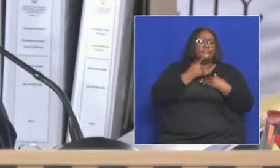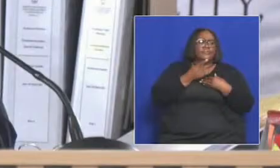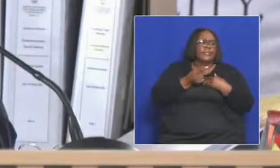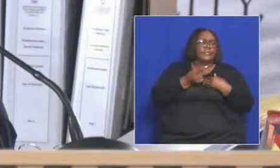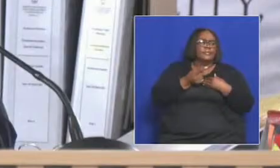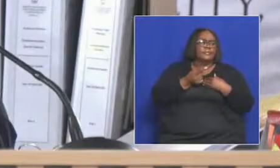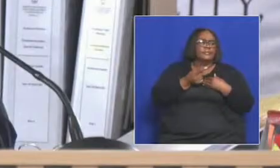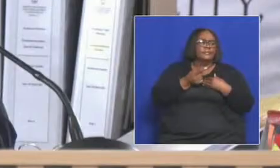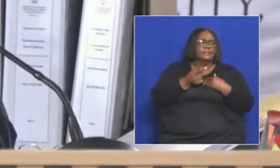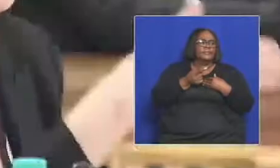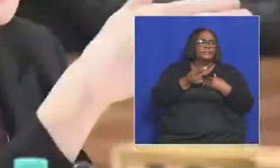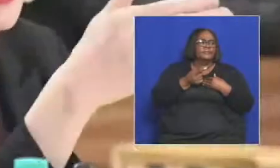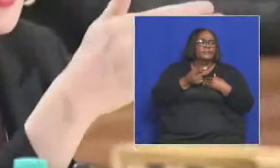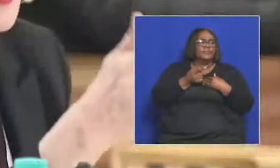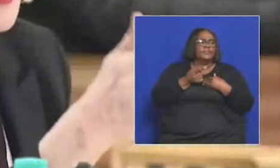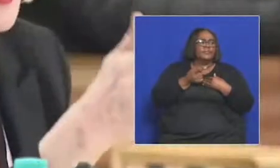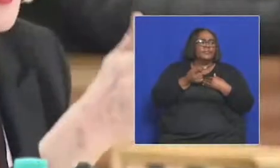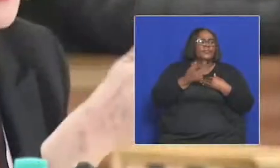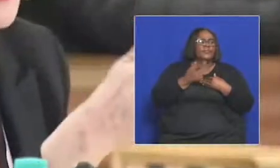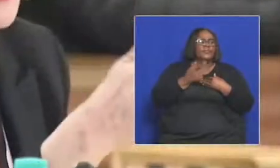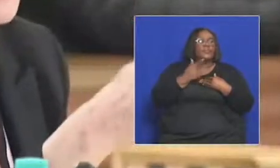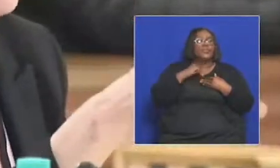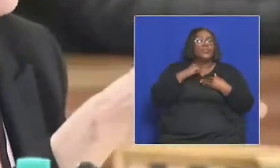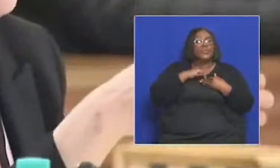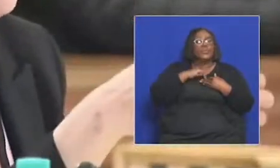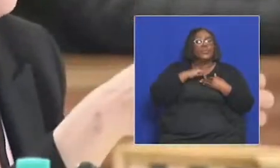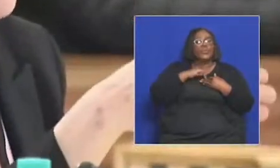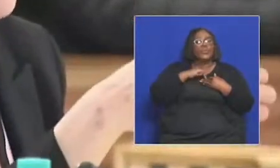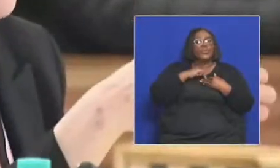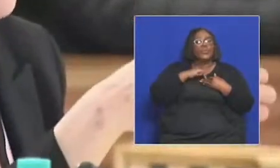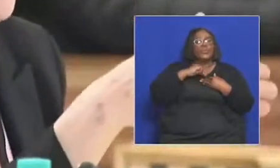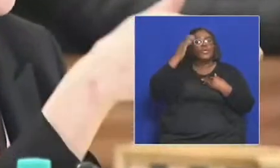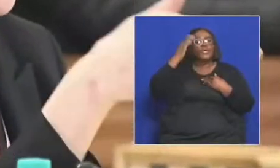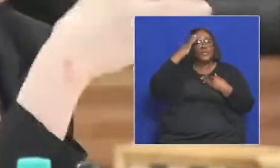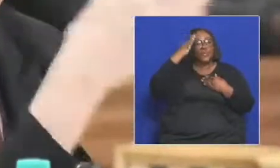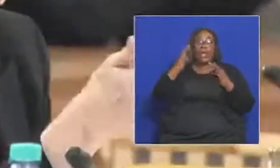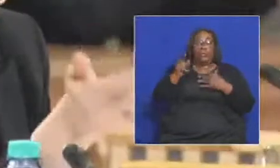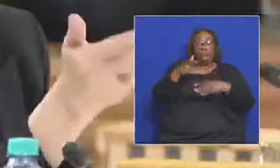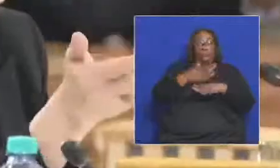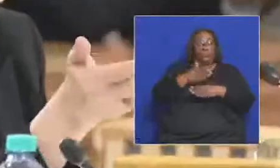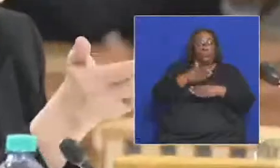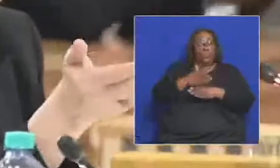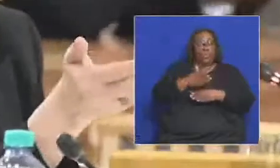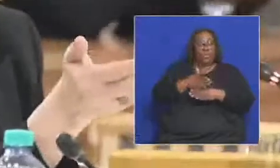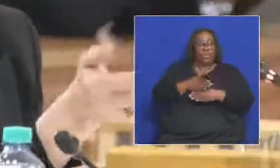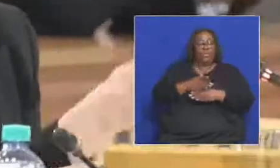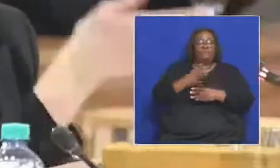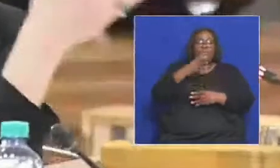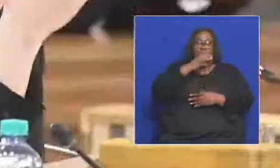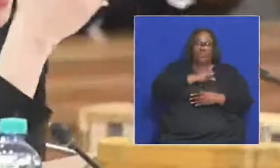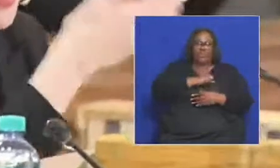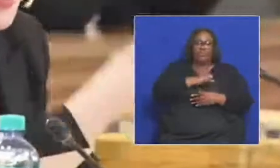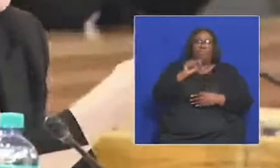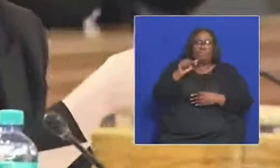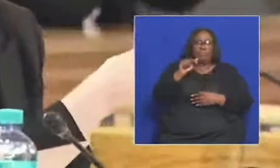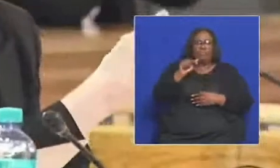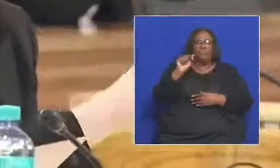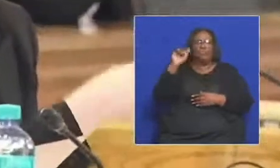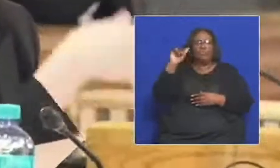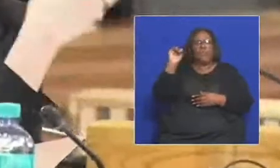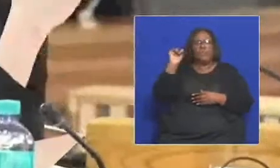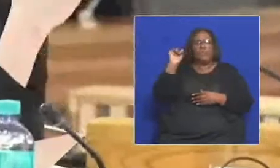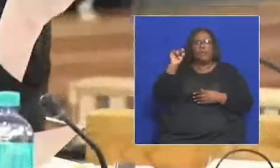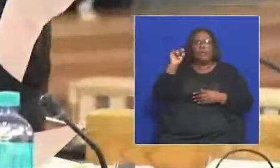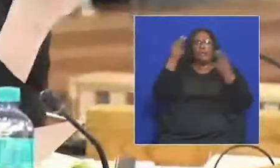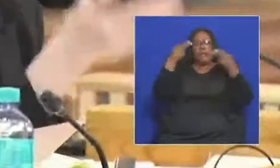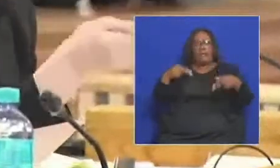following. We know that the manner in which you work, I would assume that you are in possession of his bank. I will get the